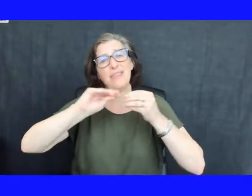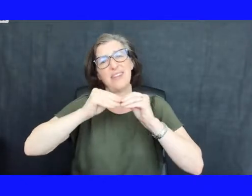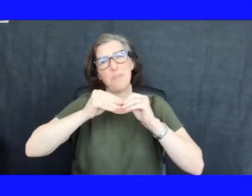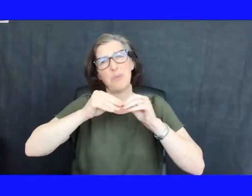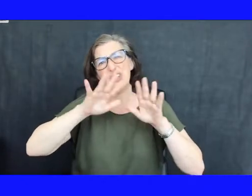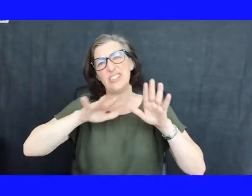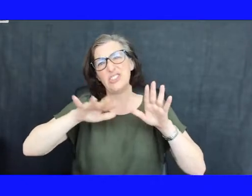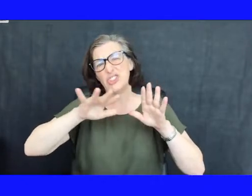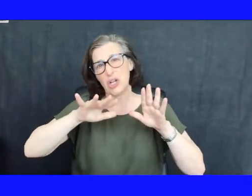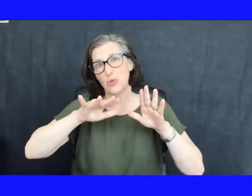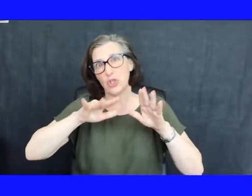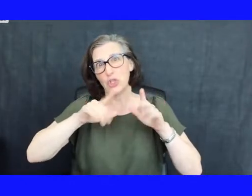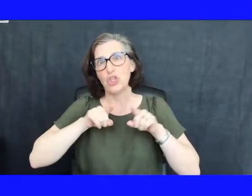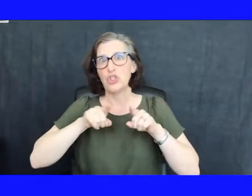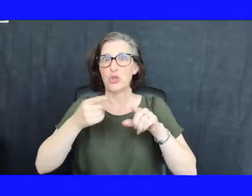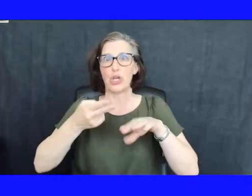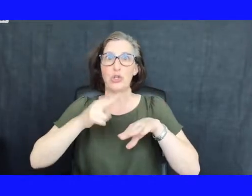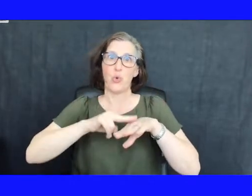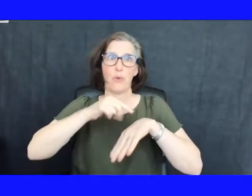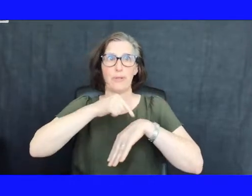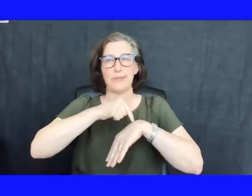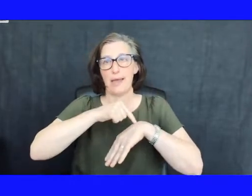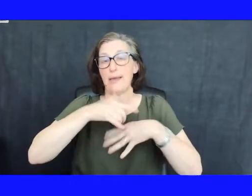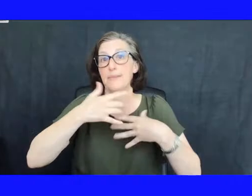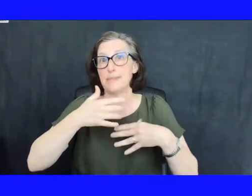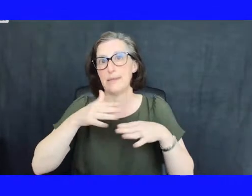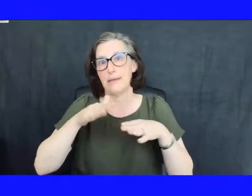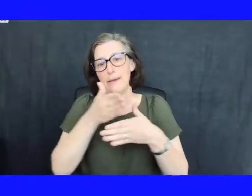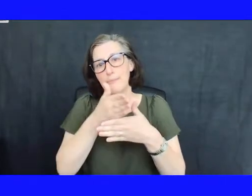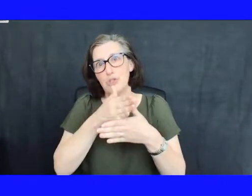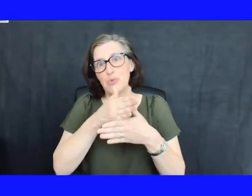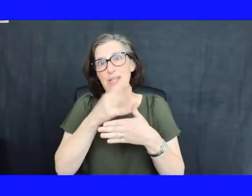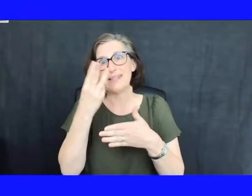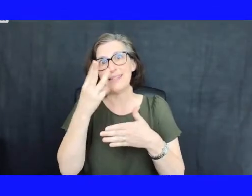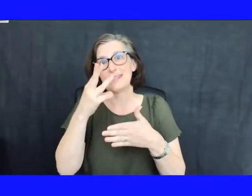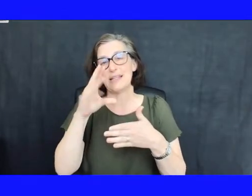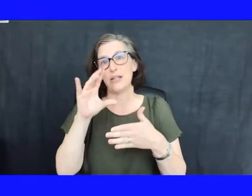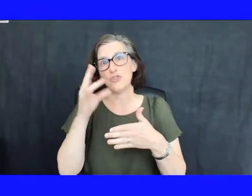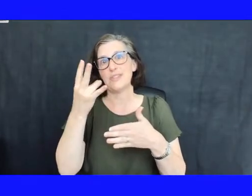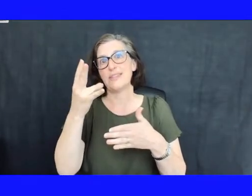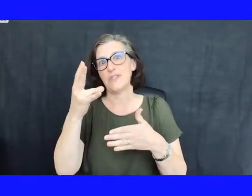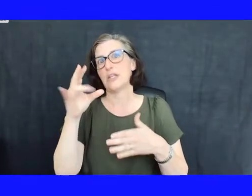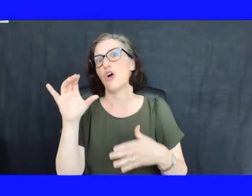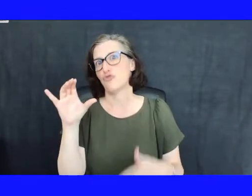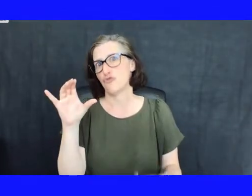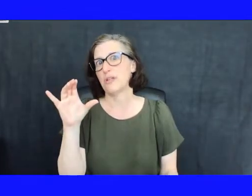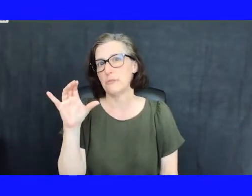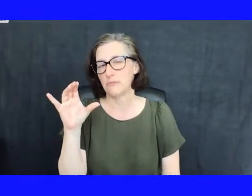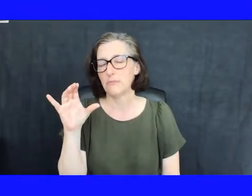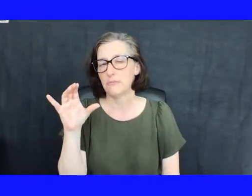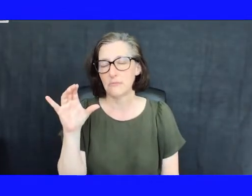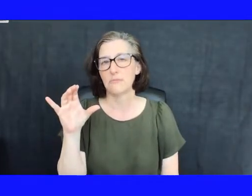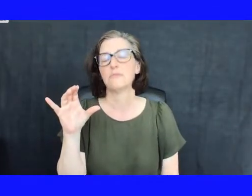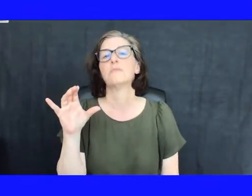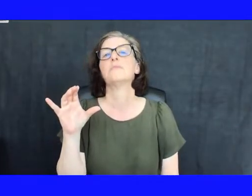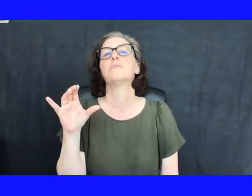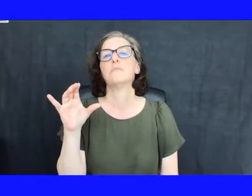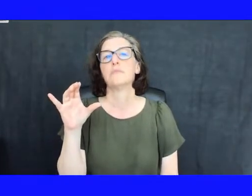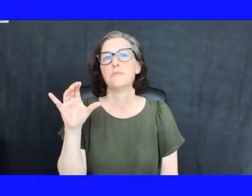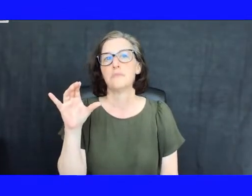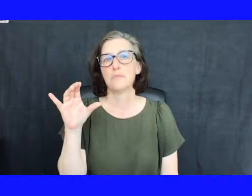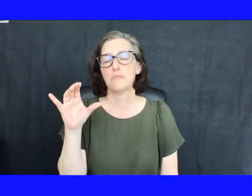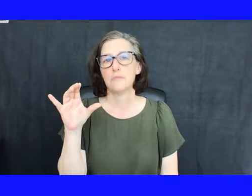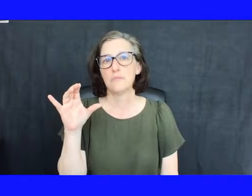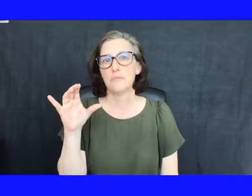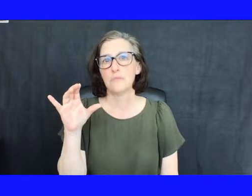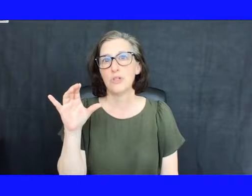relating to sexual harassment. And for our updates, we implemented a gateway to log